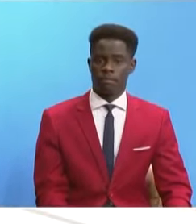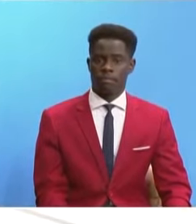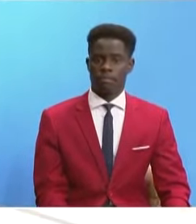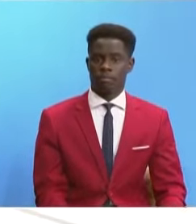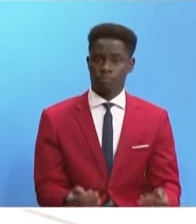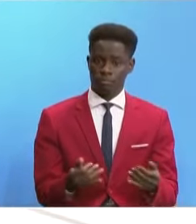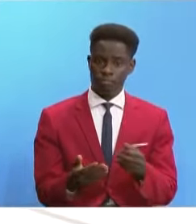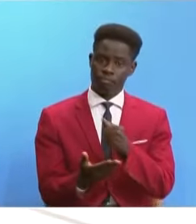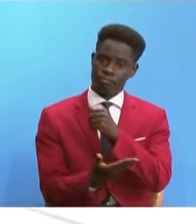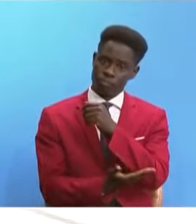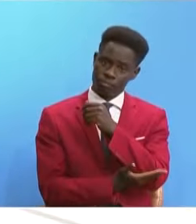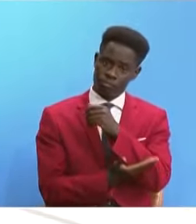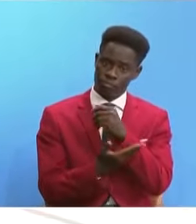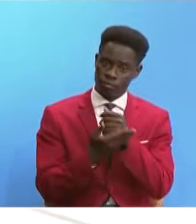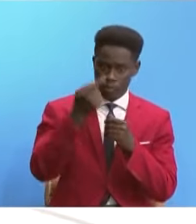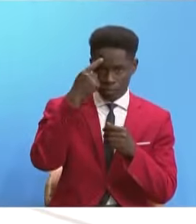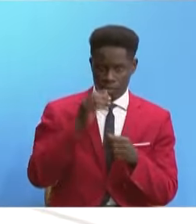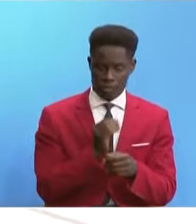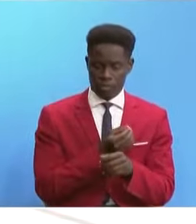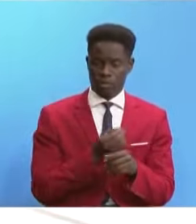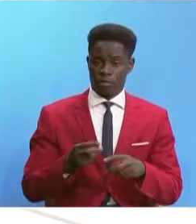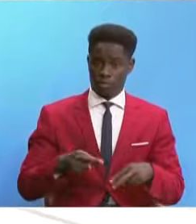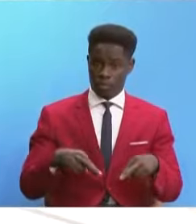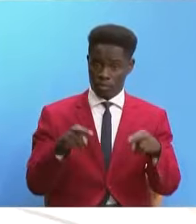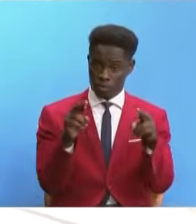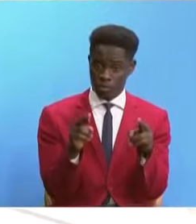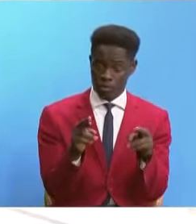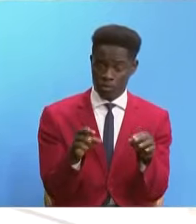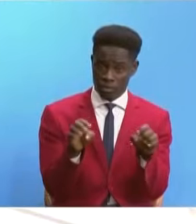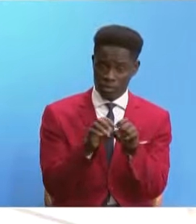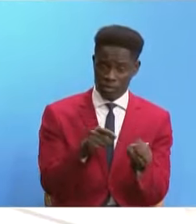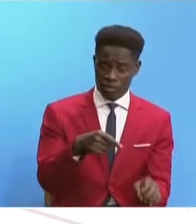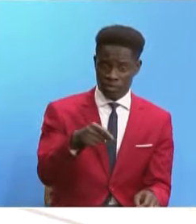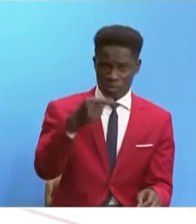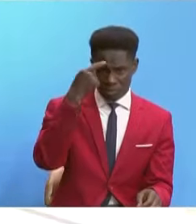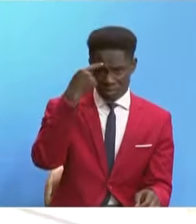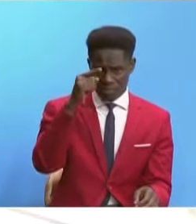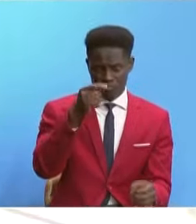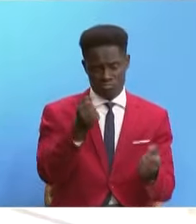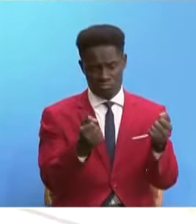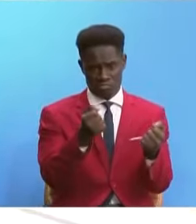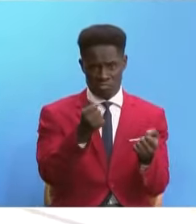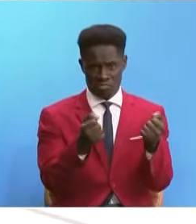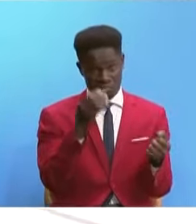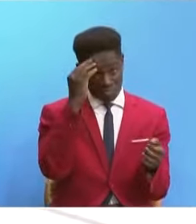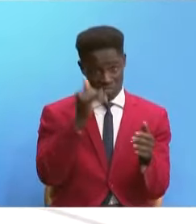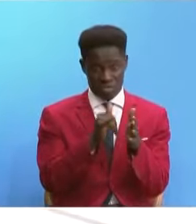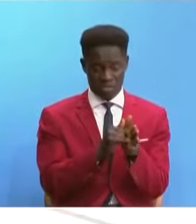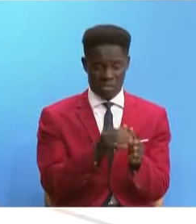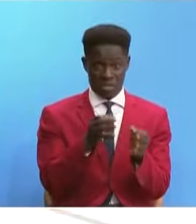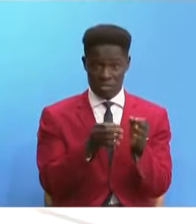of our roads. So I think the sustainability and longevity of the vehicle is guaranteed because most of the works are the roads are to be worked on.